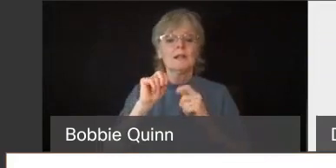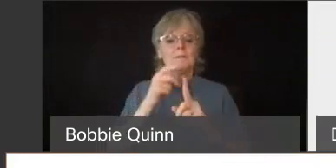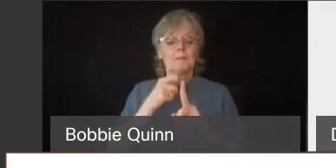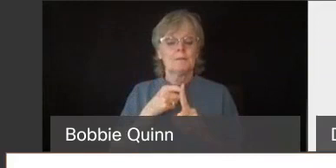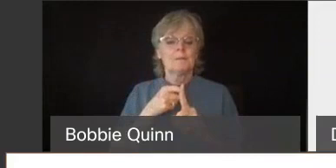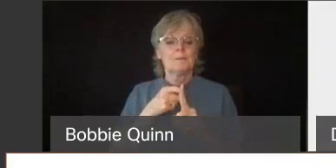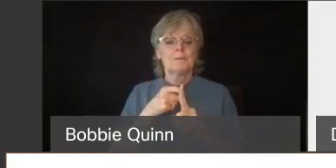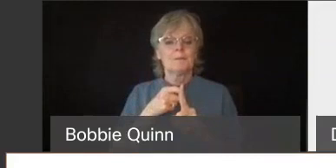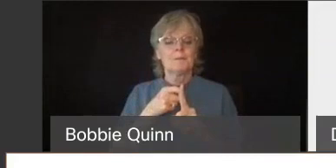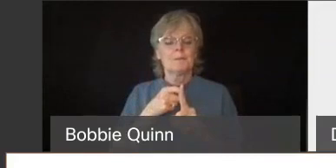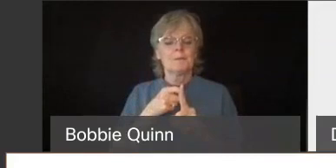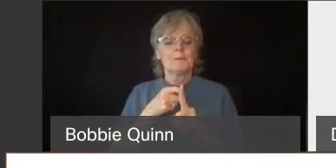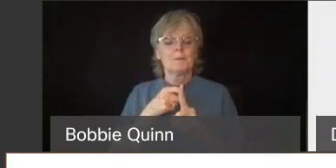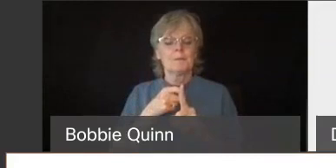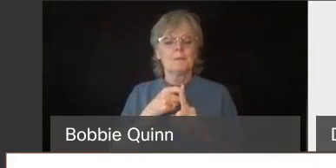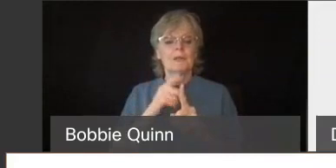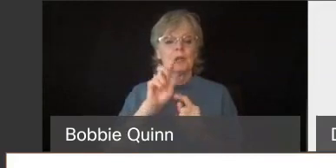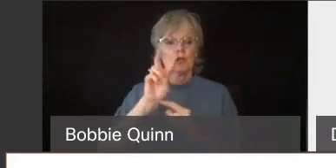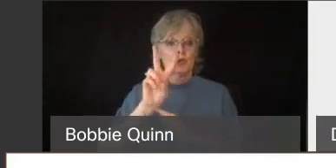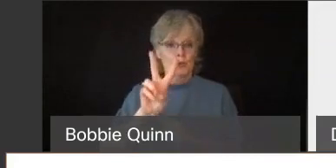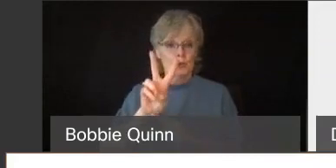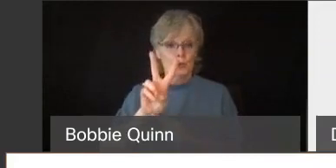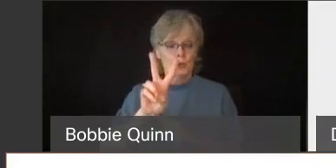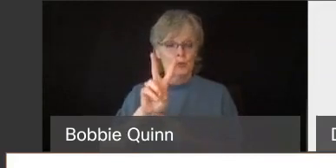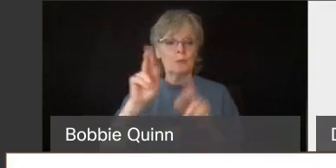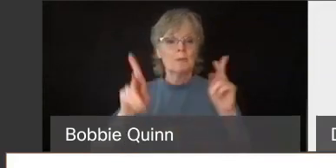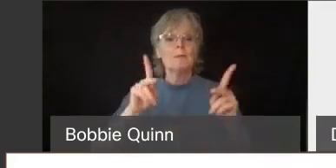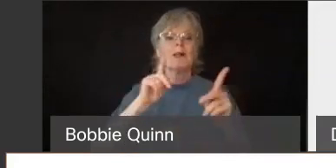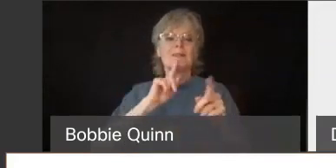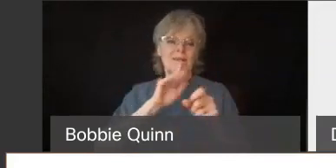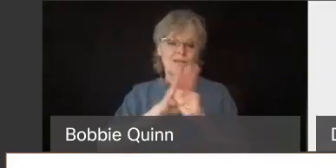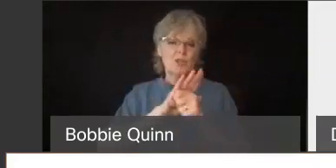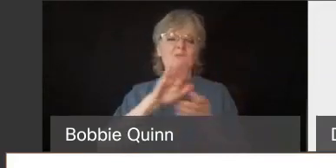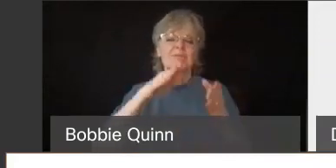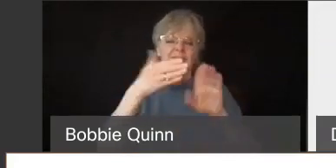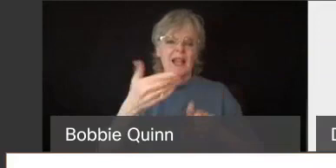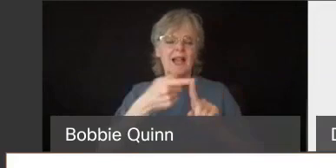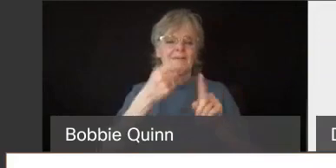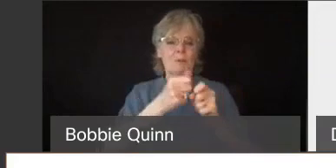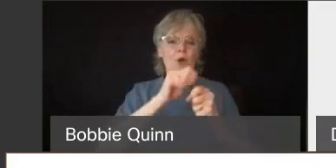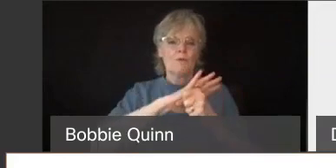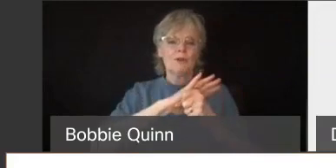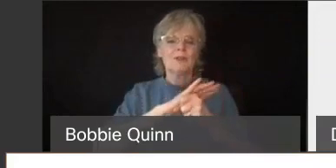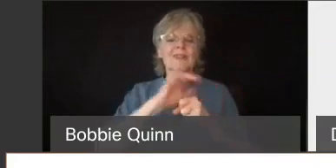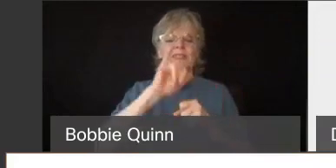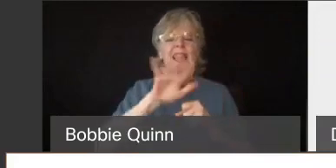those, there were 2 who are confirmed to have died from COVID, which represents a little over